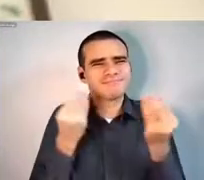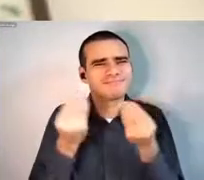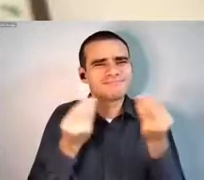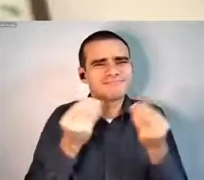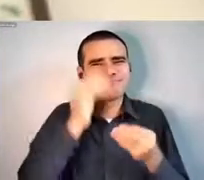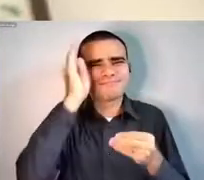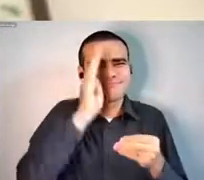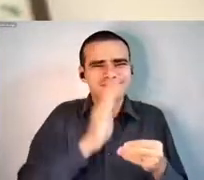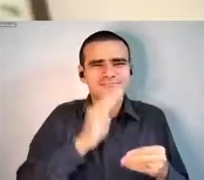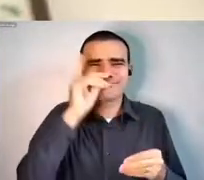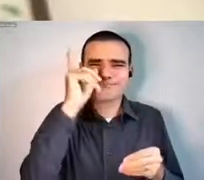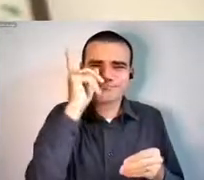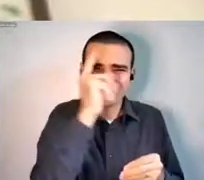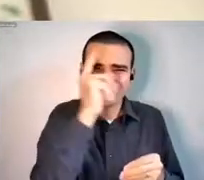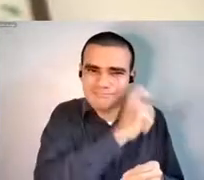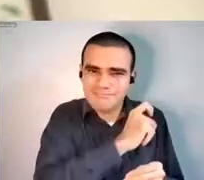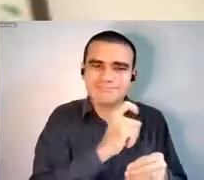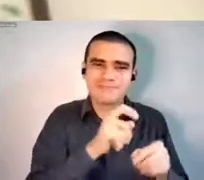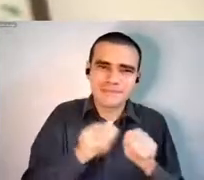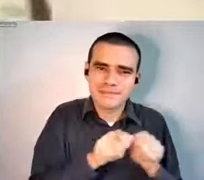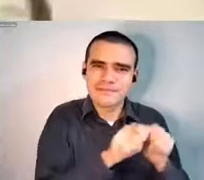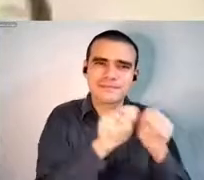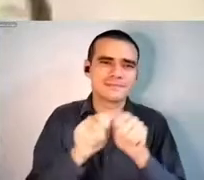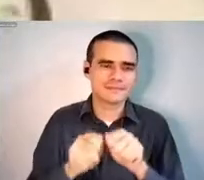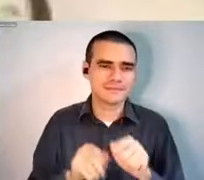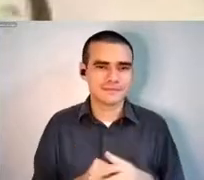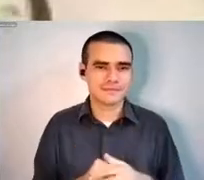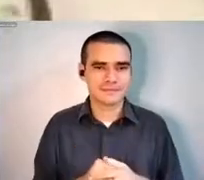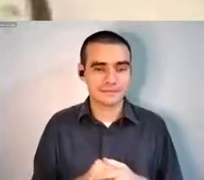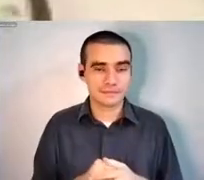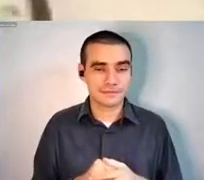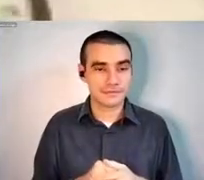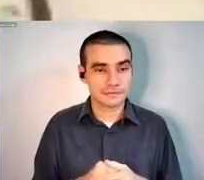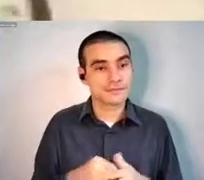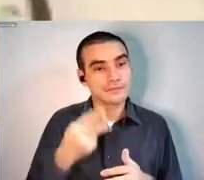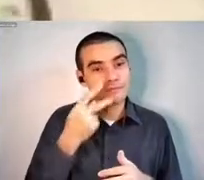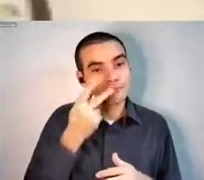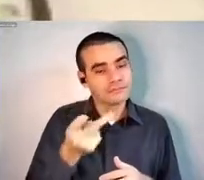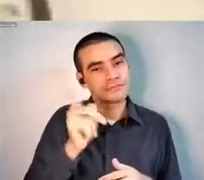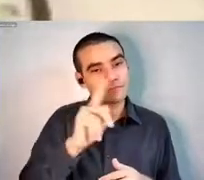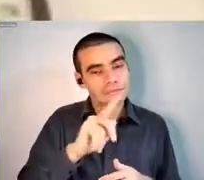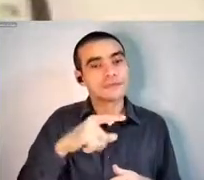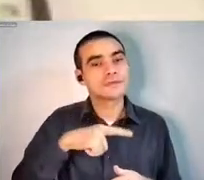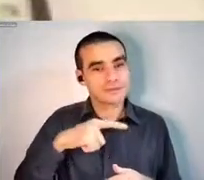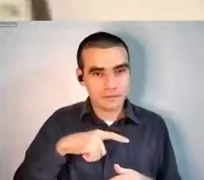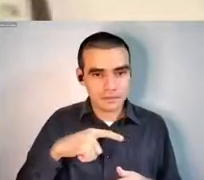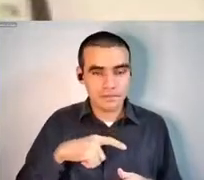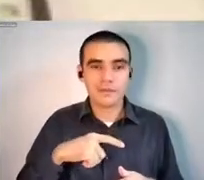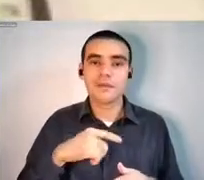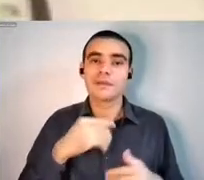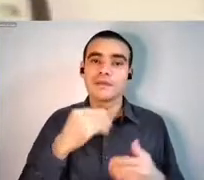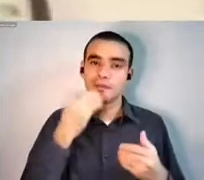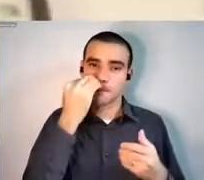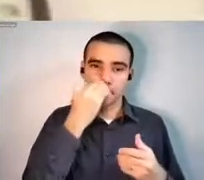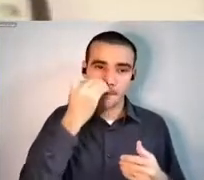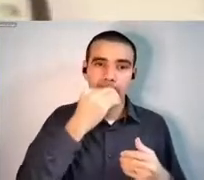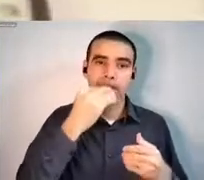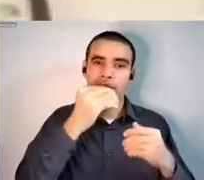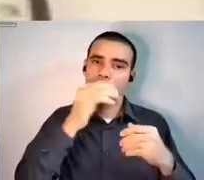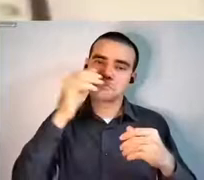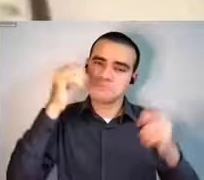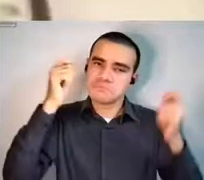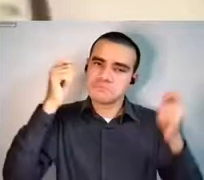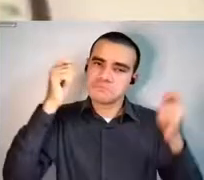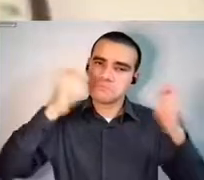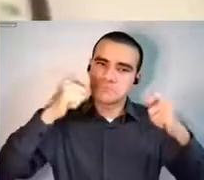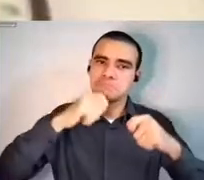faster. So Brazil has a very big difficulty to do that. And I'm going to tell you that, yes, we do have experience that